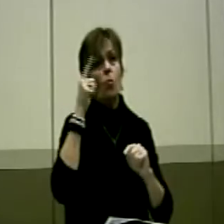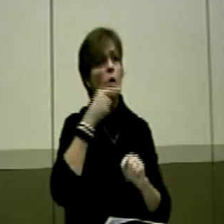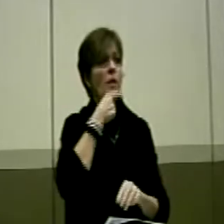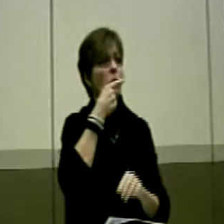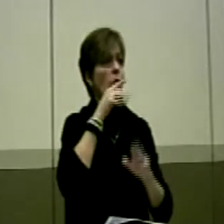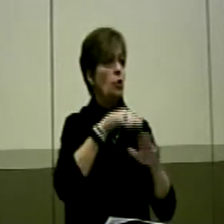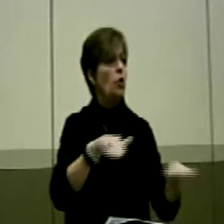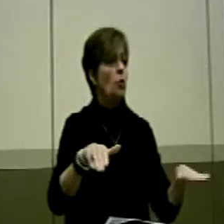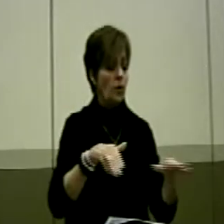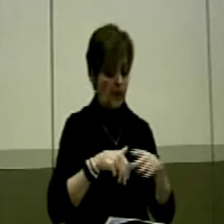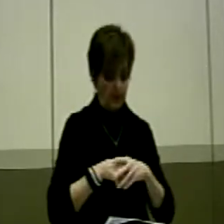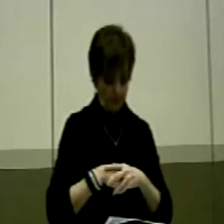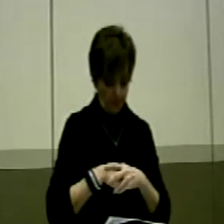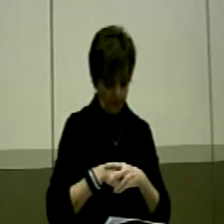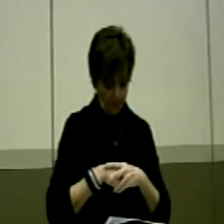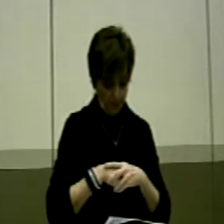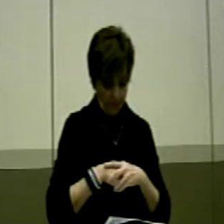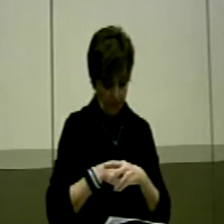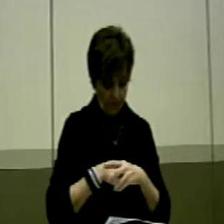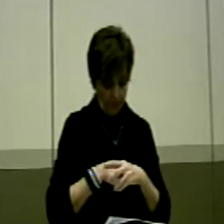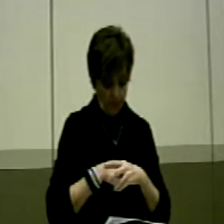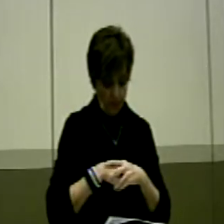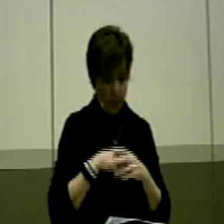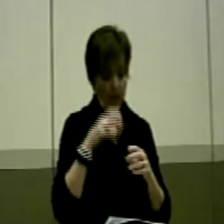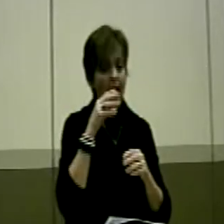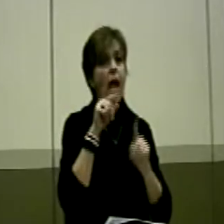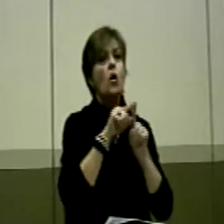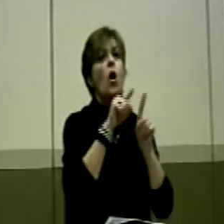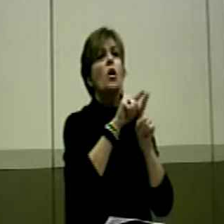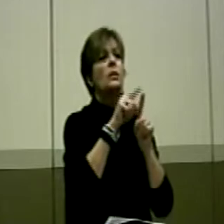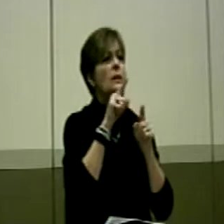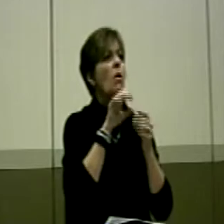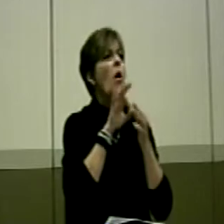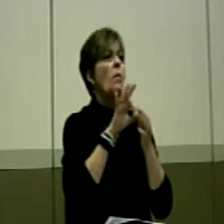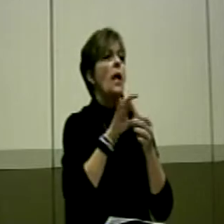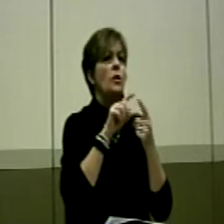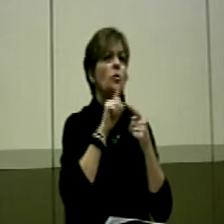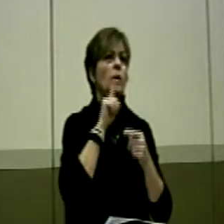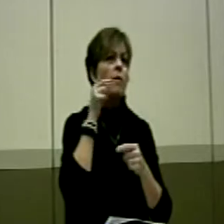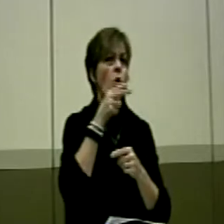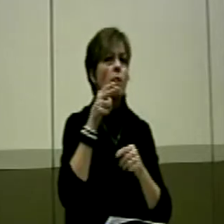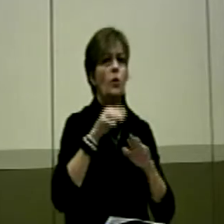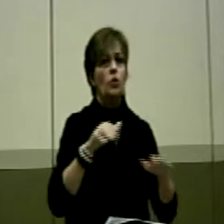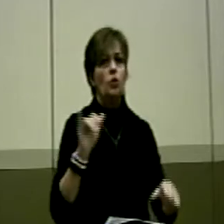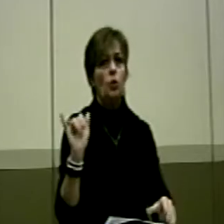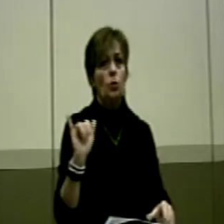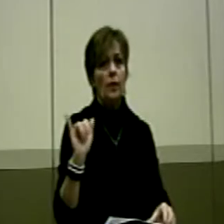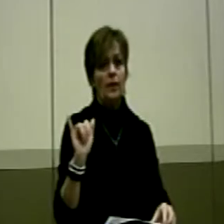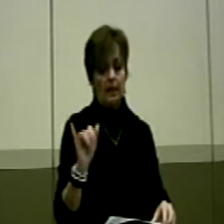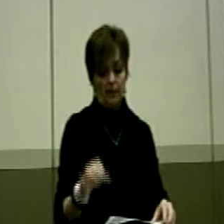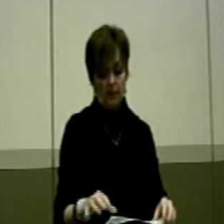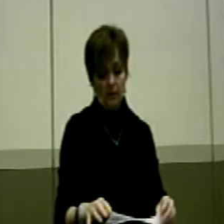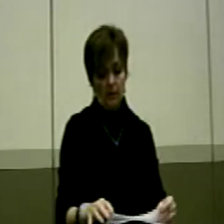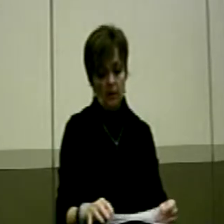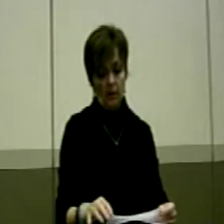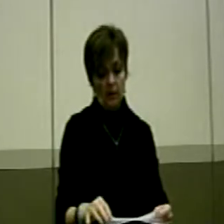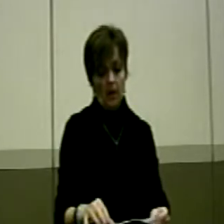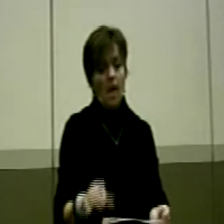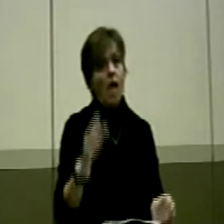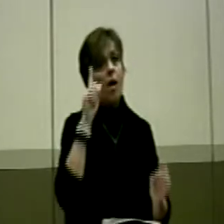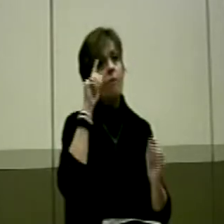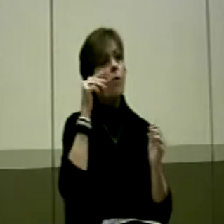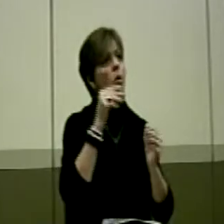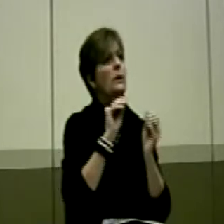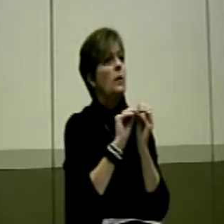but then also it's been applied to deaf, hard of hearing children. So focusing more on using social interactions